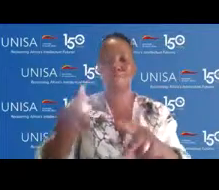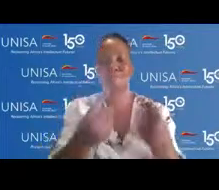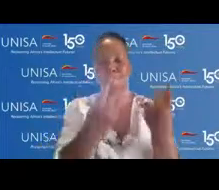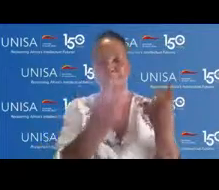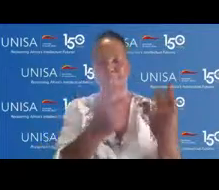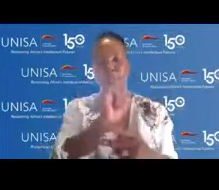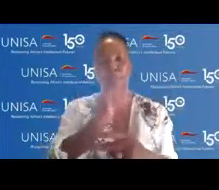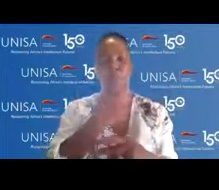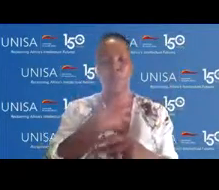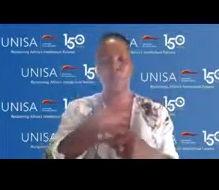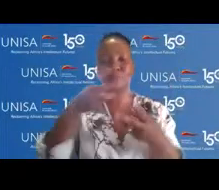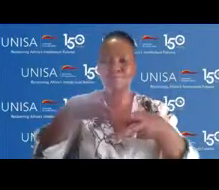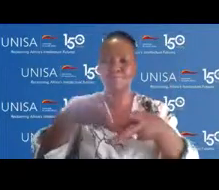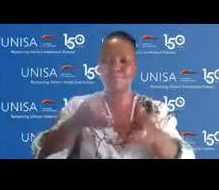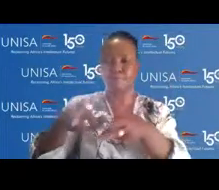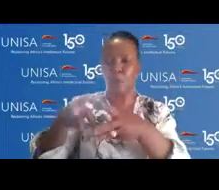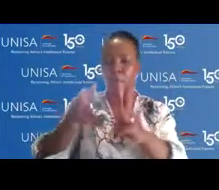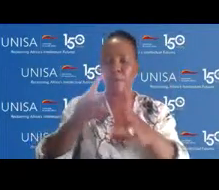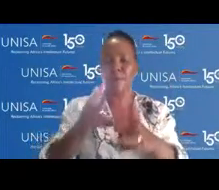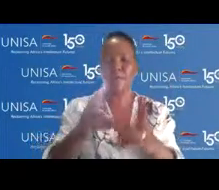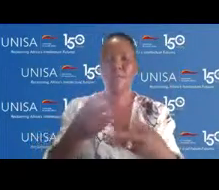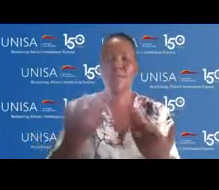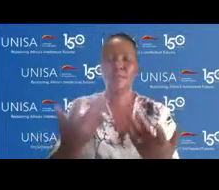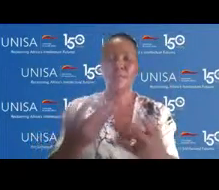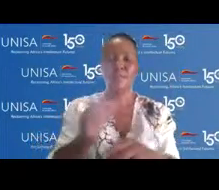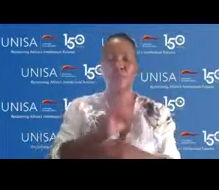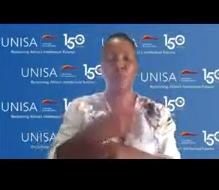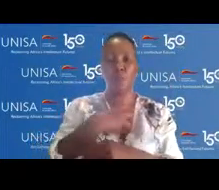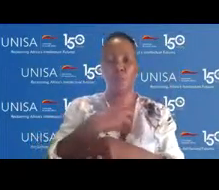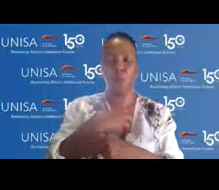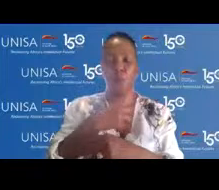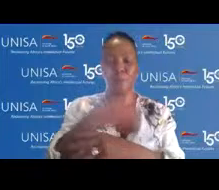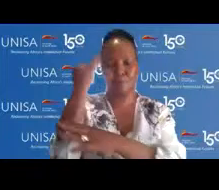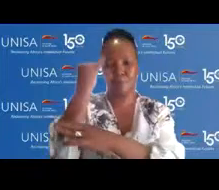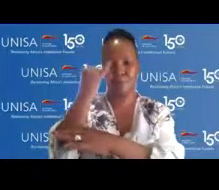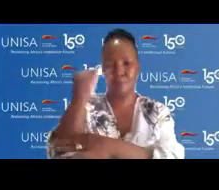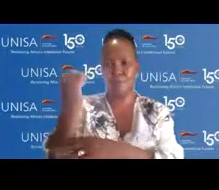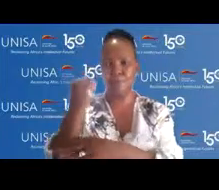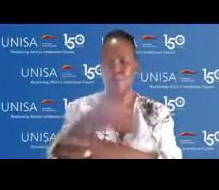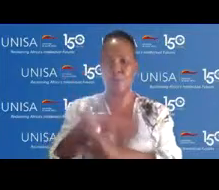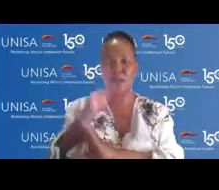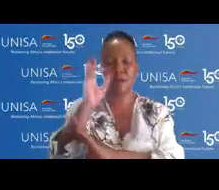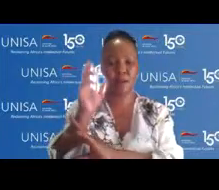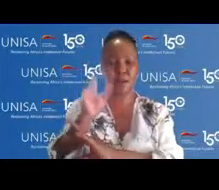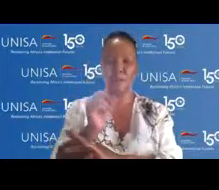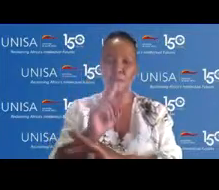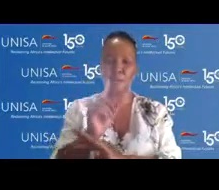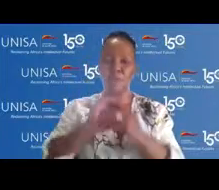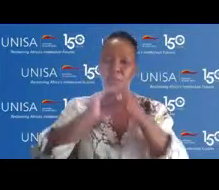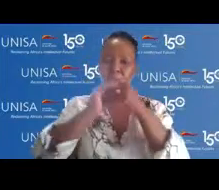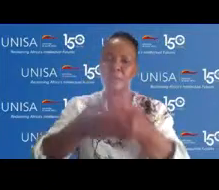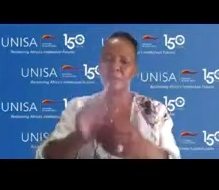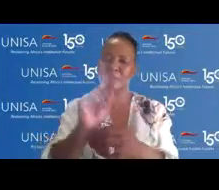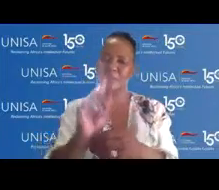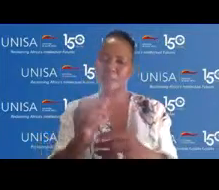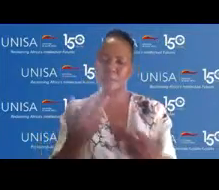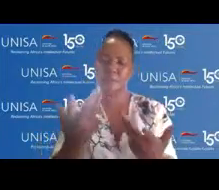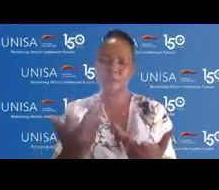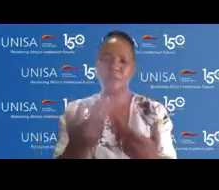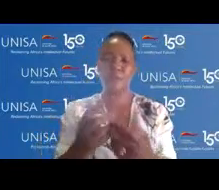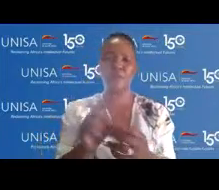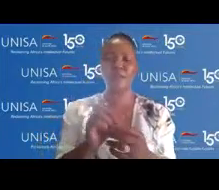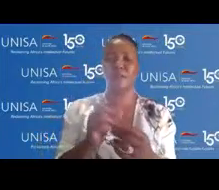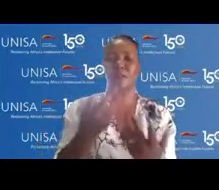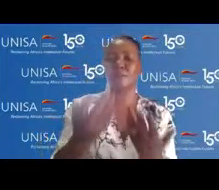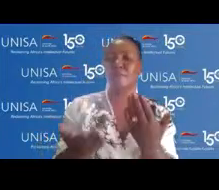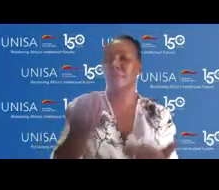So this is your own one where you just take notes of what has been covered, what do you perhaps want to